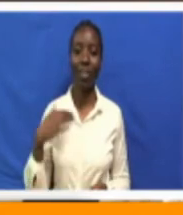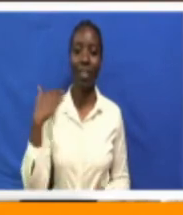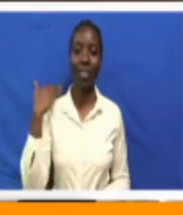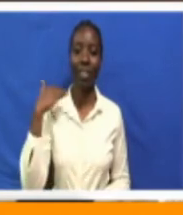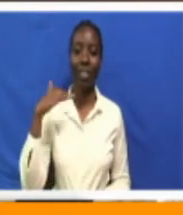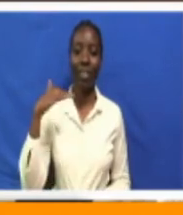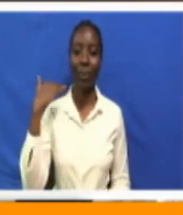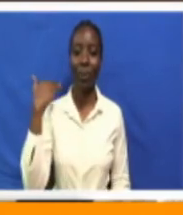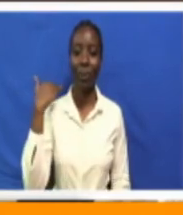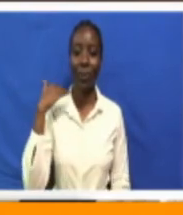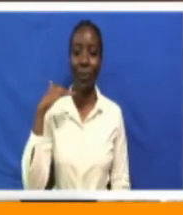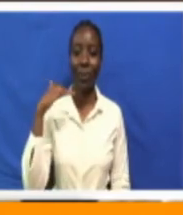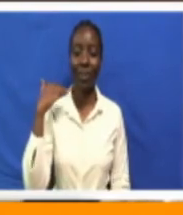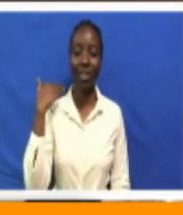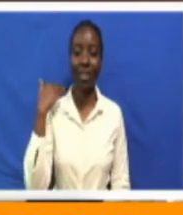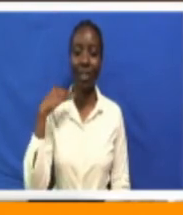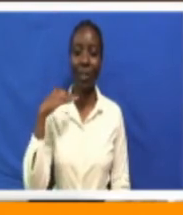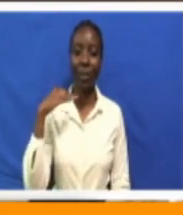foreign